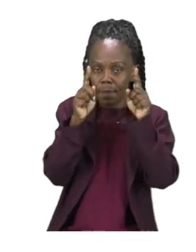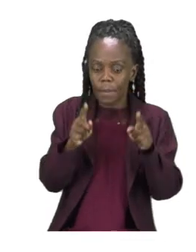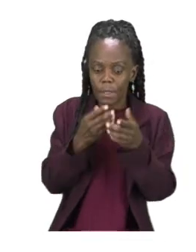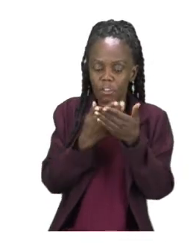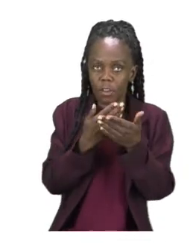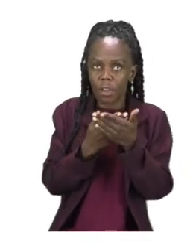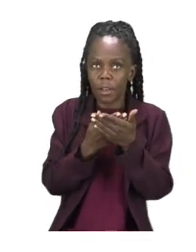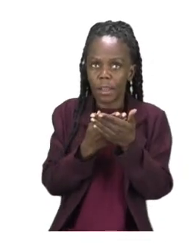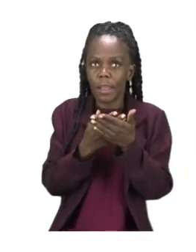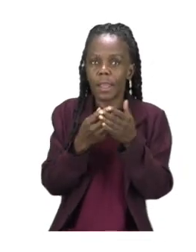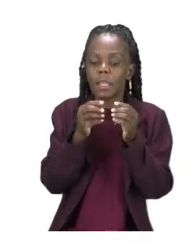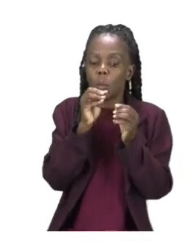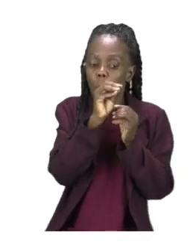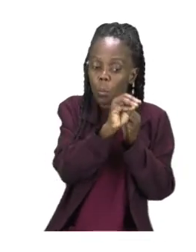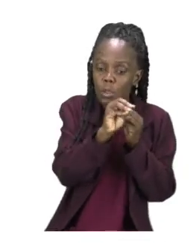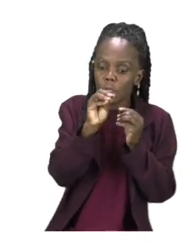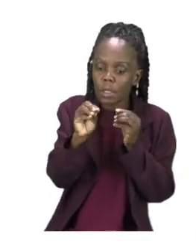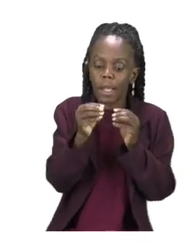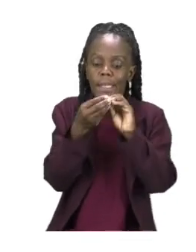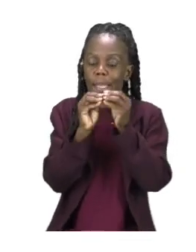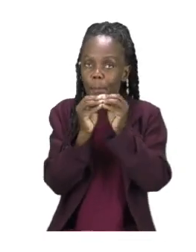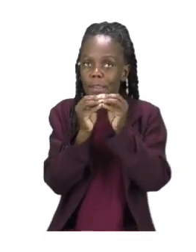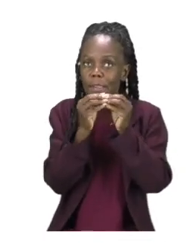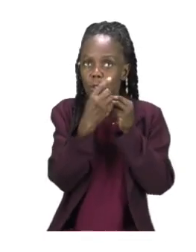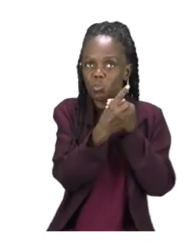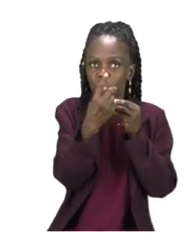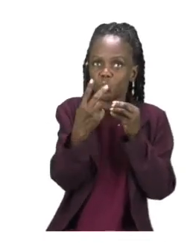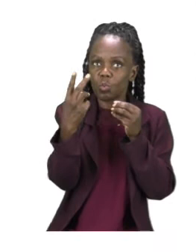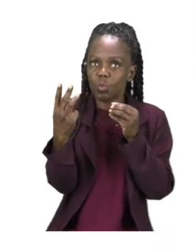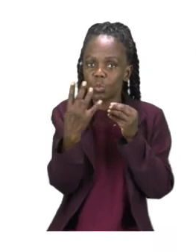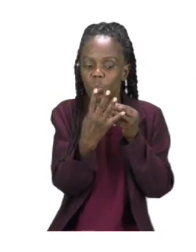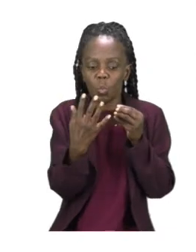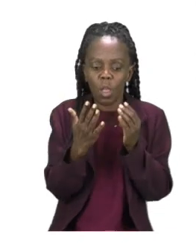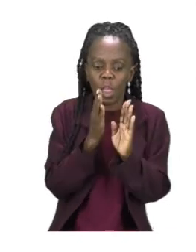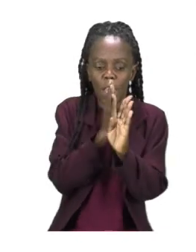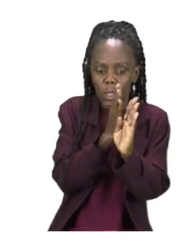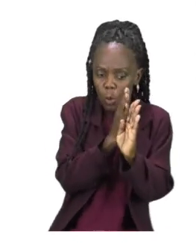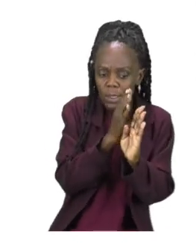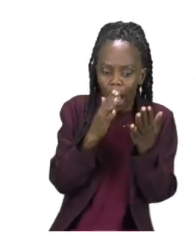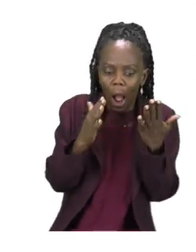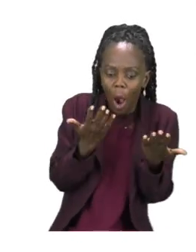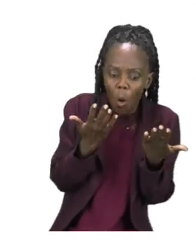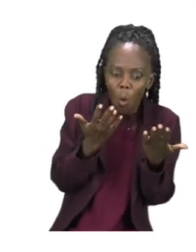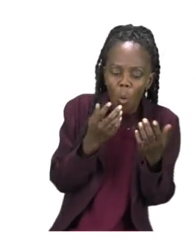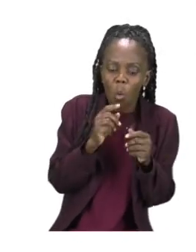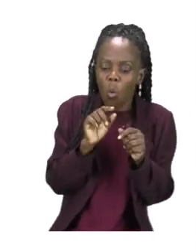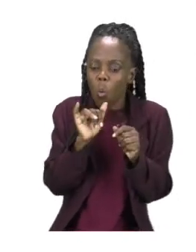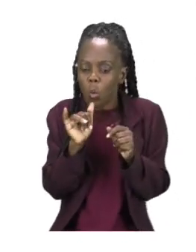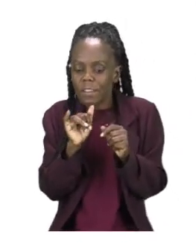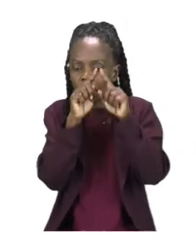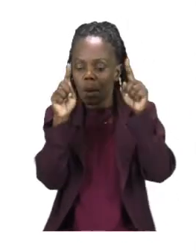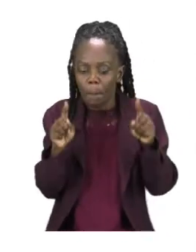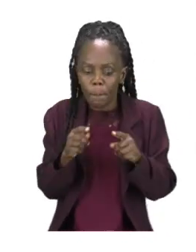it. And then when you are done numbering, try and tell the story to someone, your friends, your